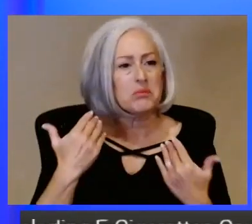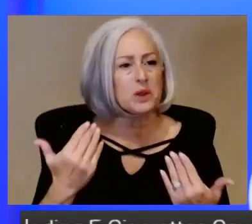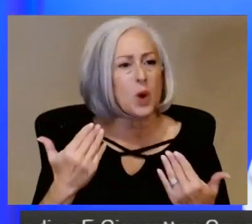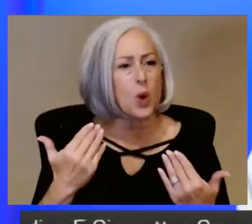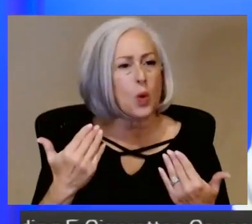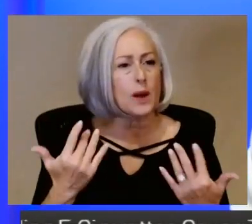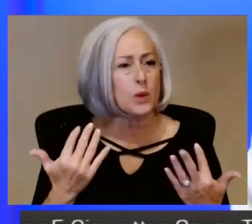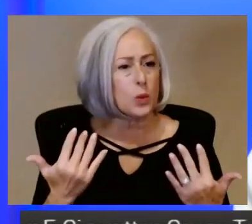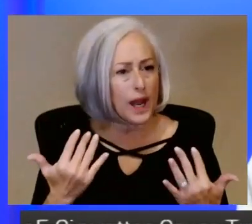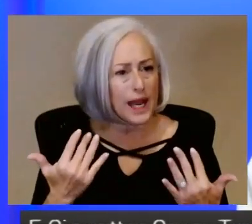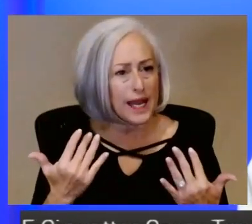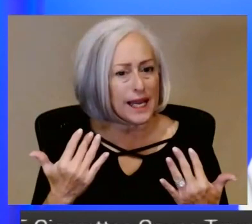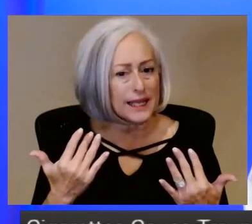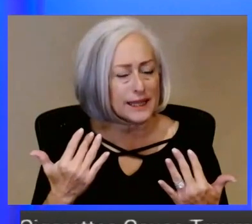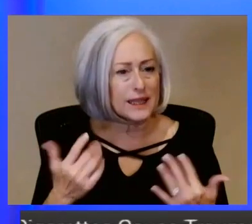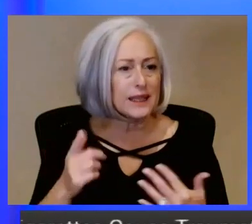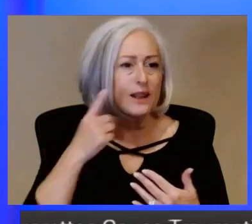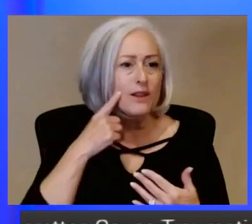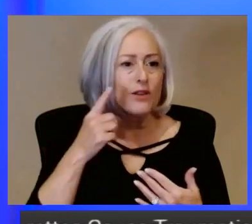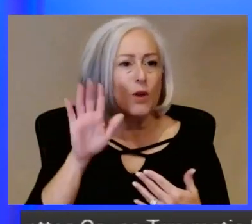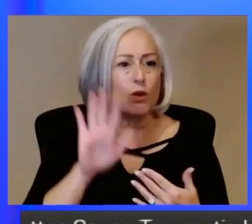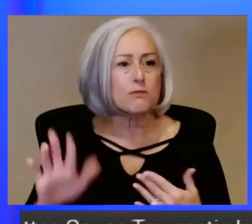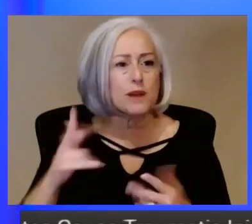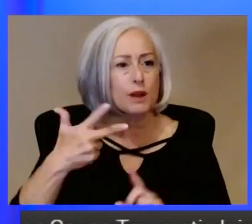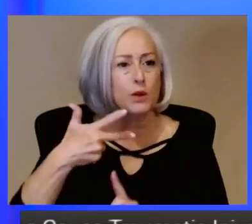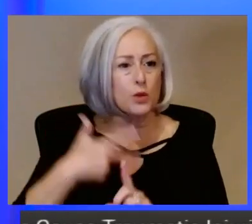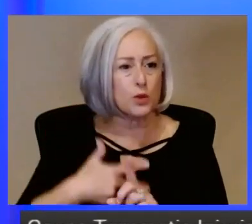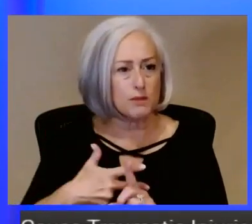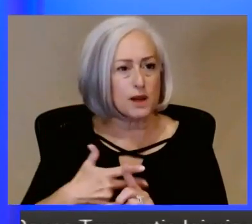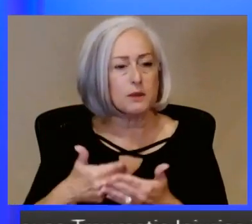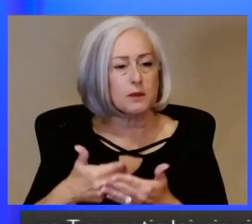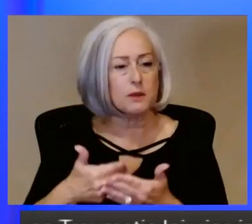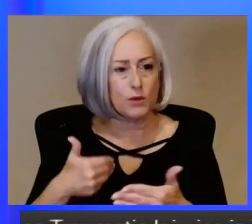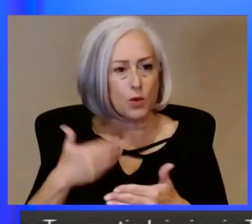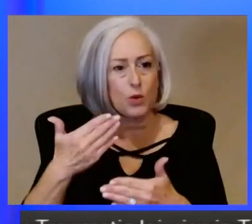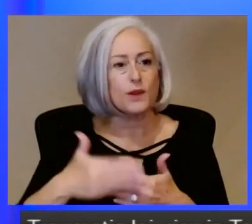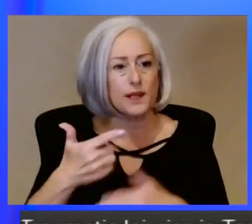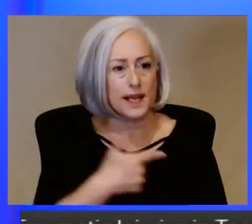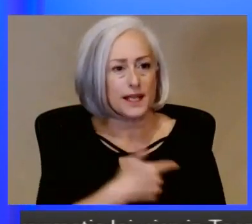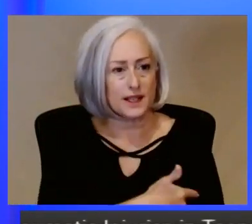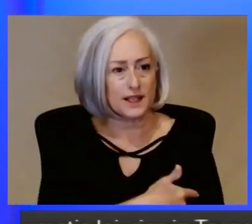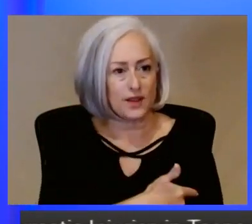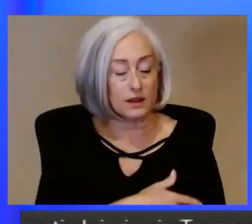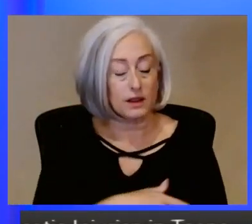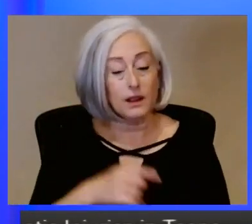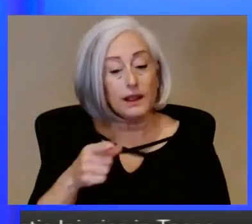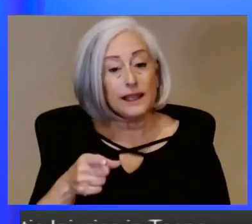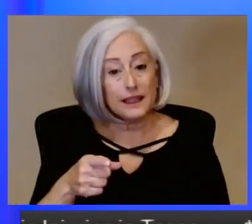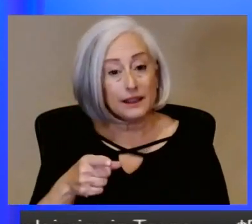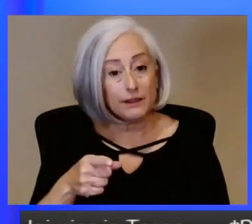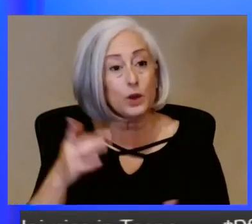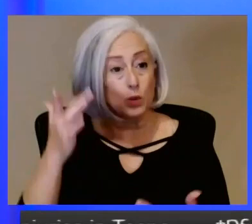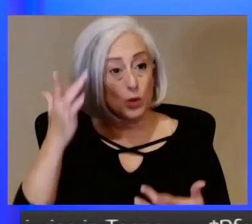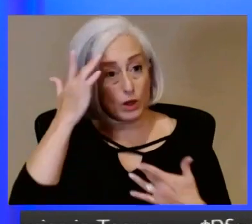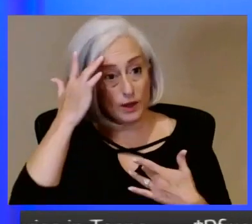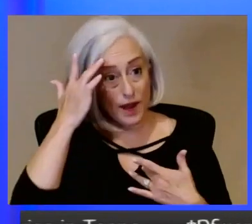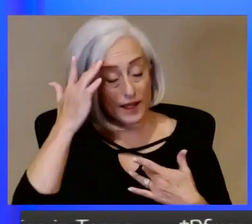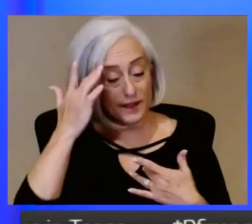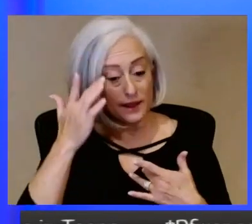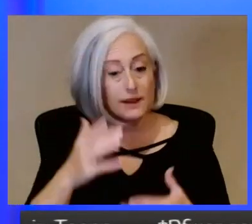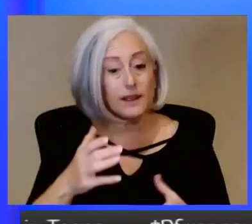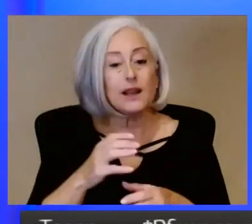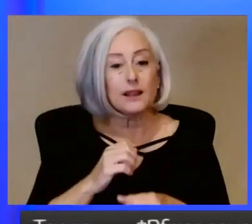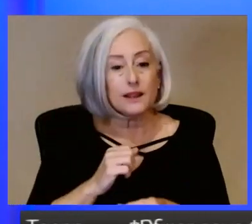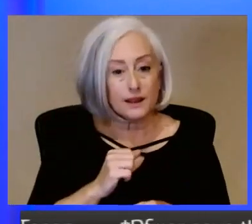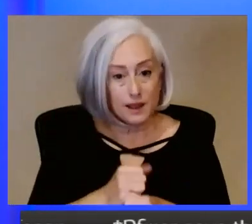vaccination for about 3 months or so. Same thing goes for if you were infected and got the monoclonal antibodies. It's certainly recommended to still get